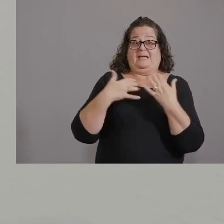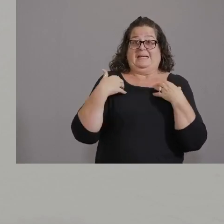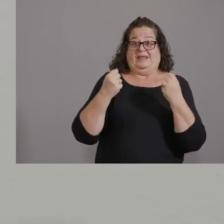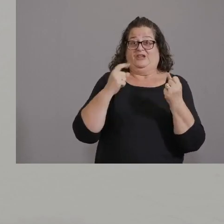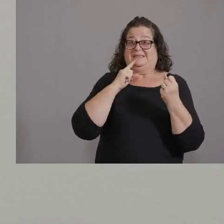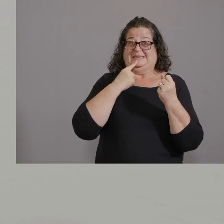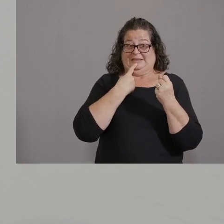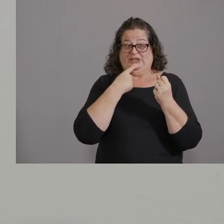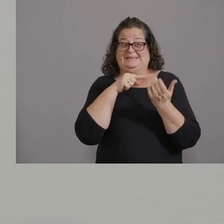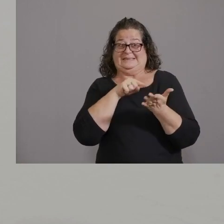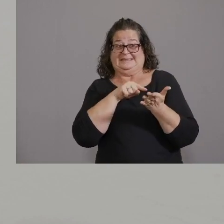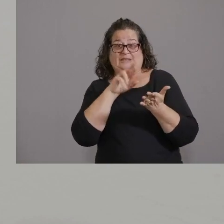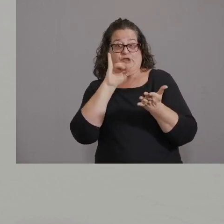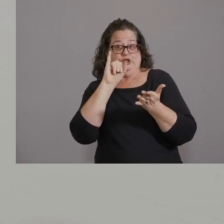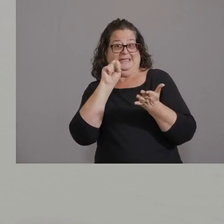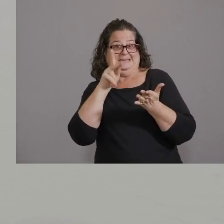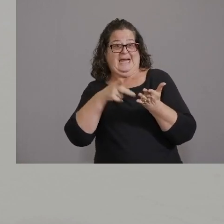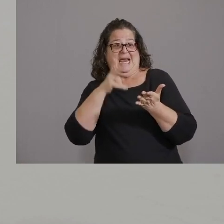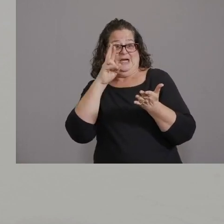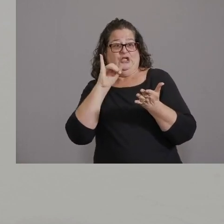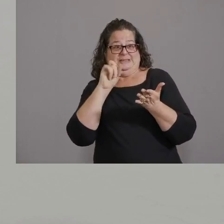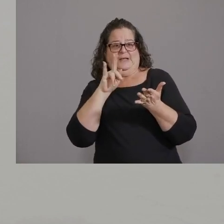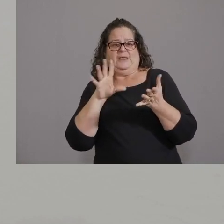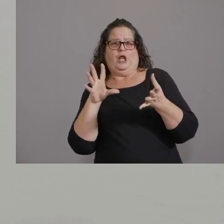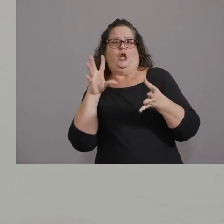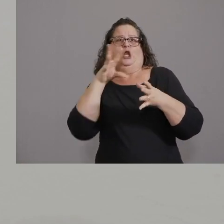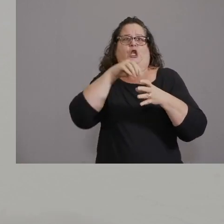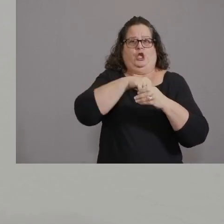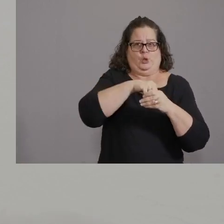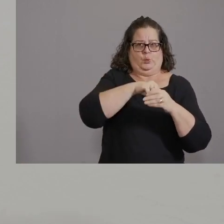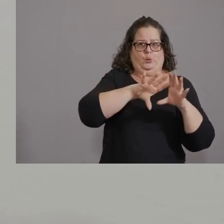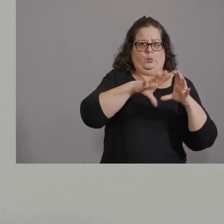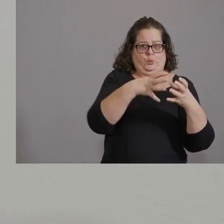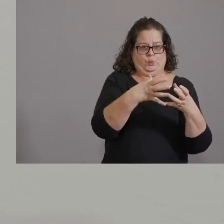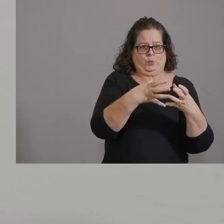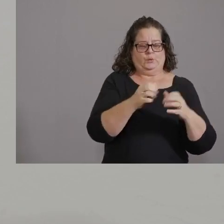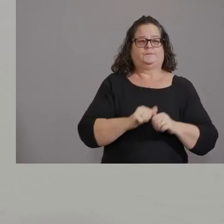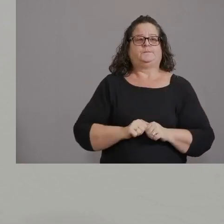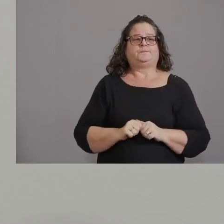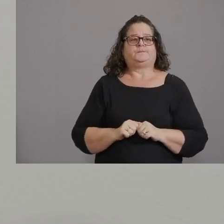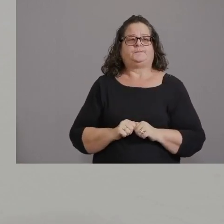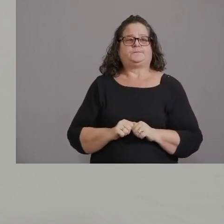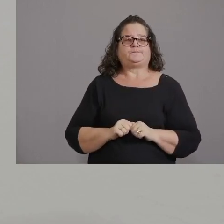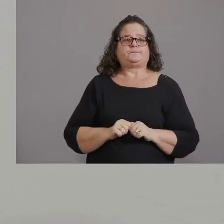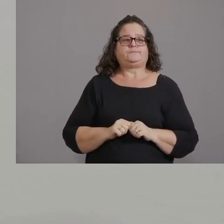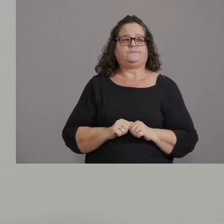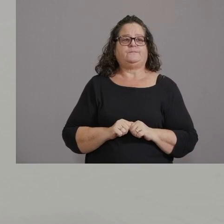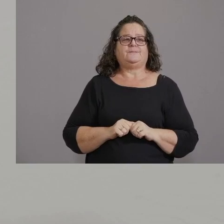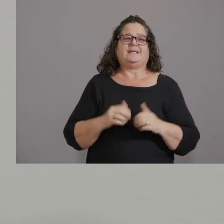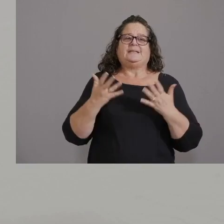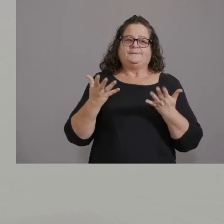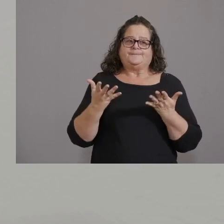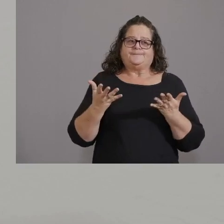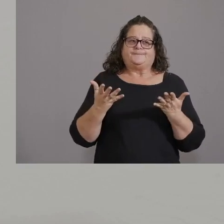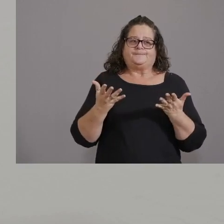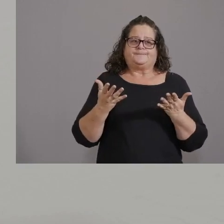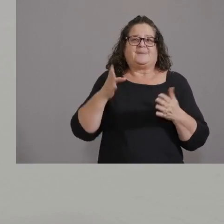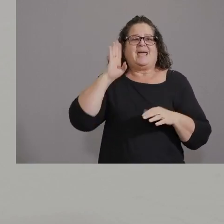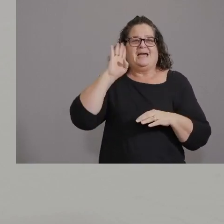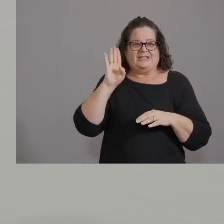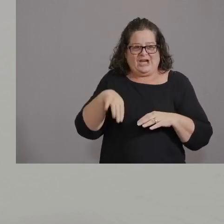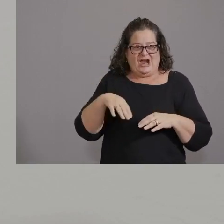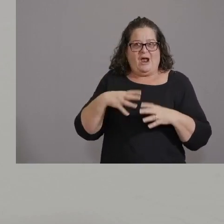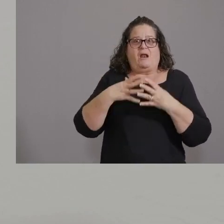of how many people that would include, we knew that the demand would be too great for the very limited